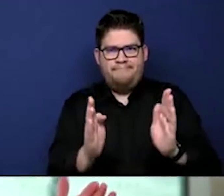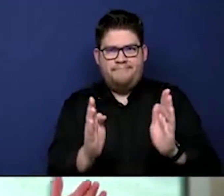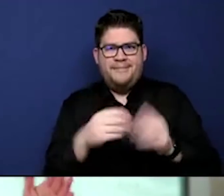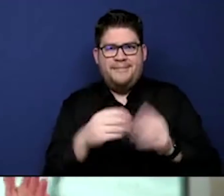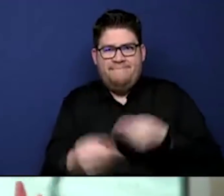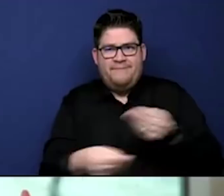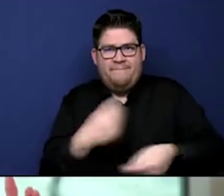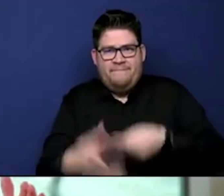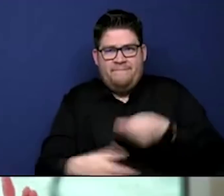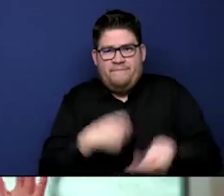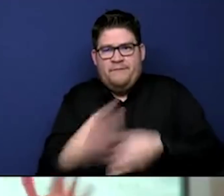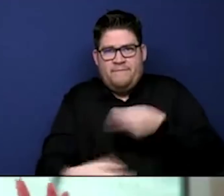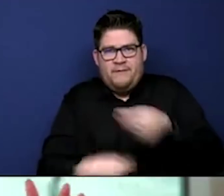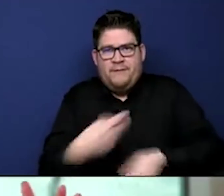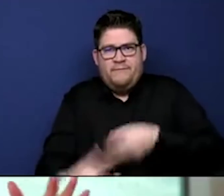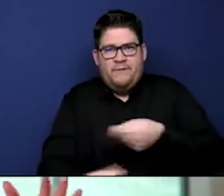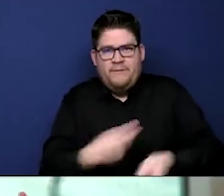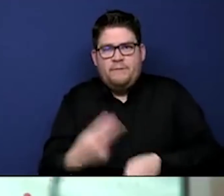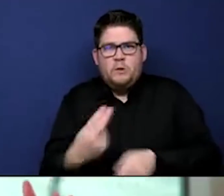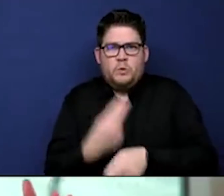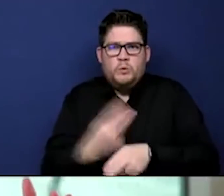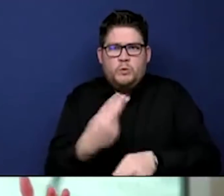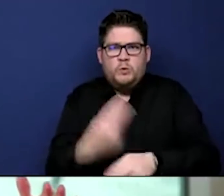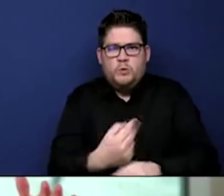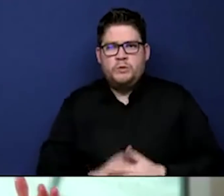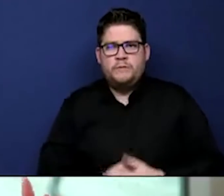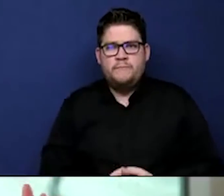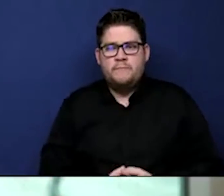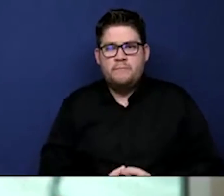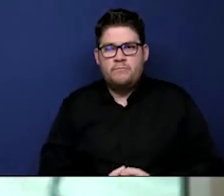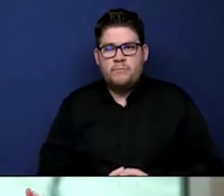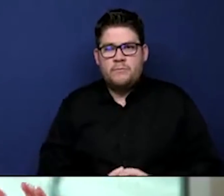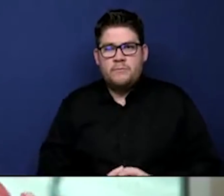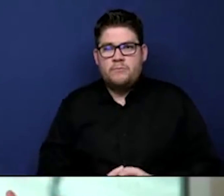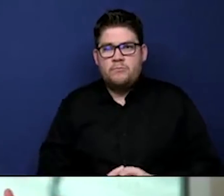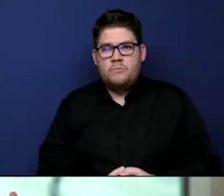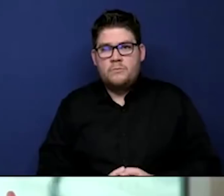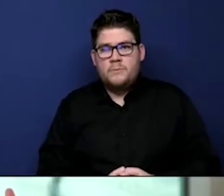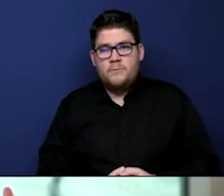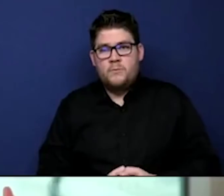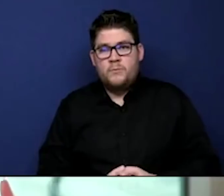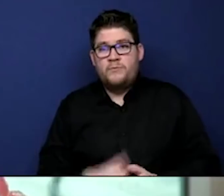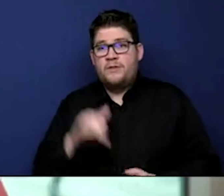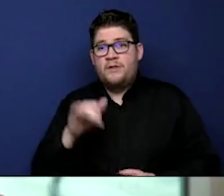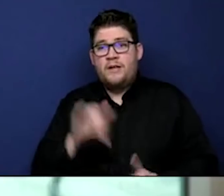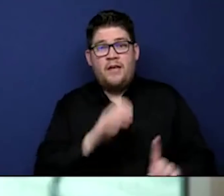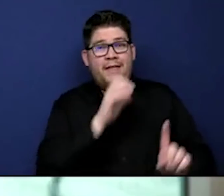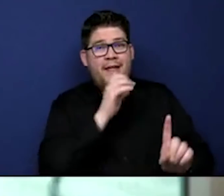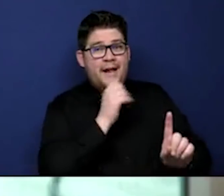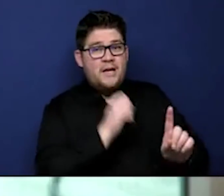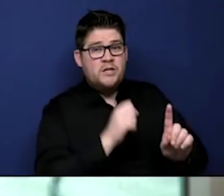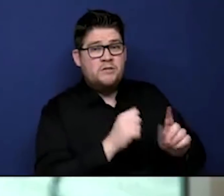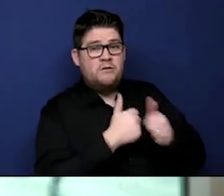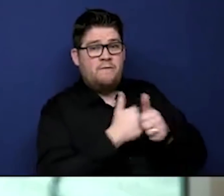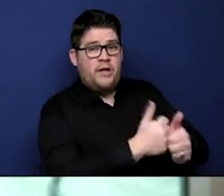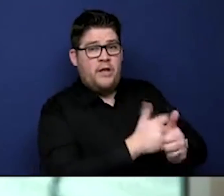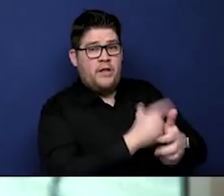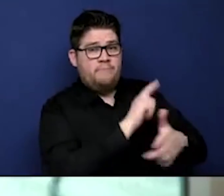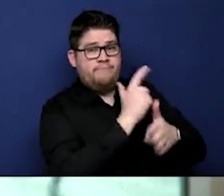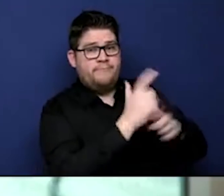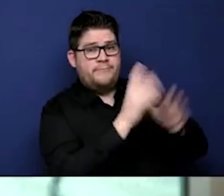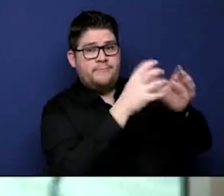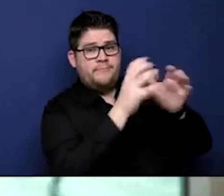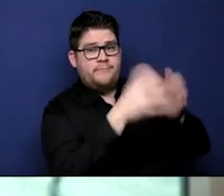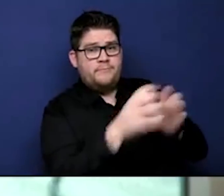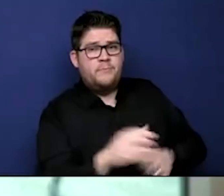group as our main focus with the AstraZeneca and the Moderna vaccine and the age-based program moves steadily down